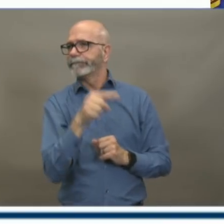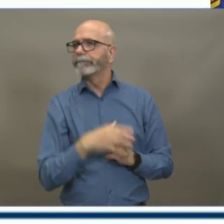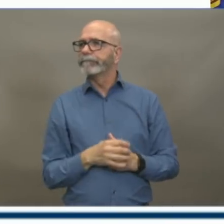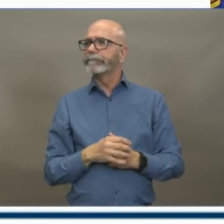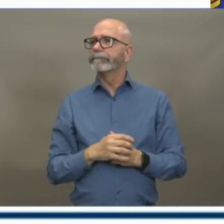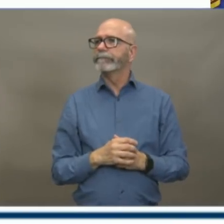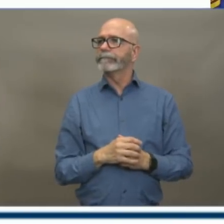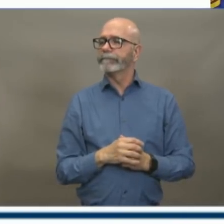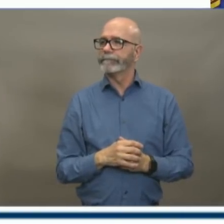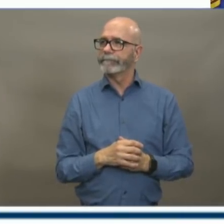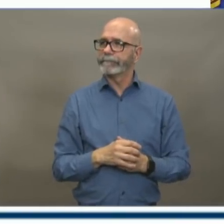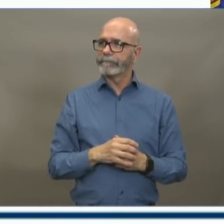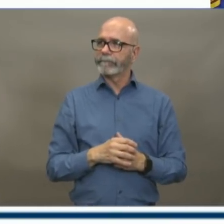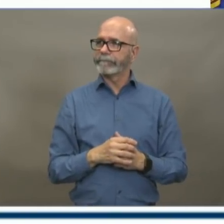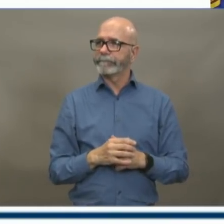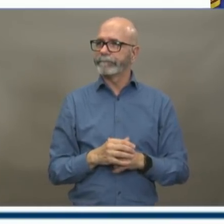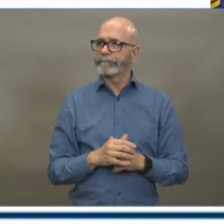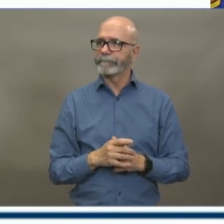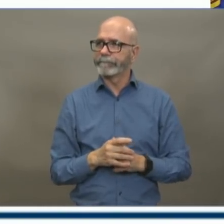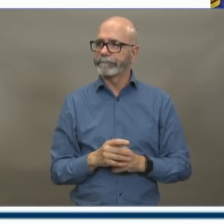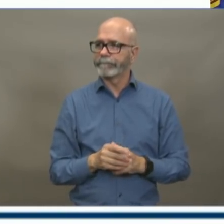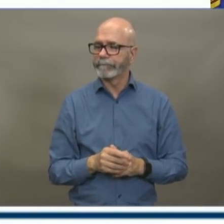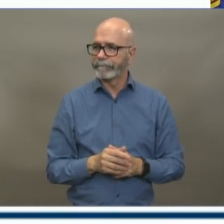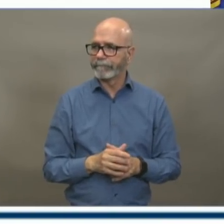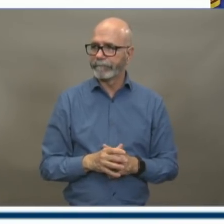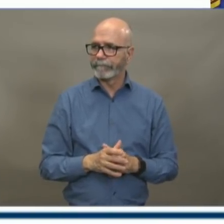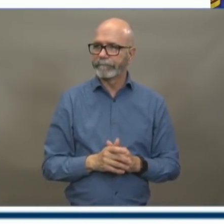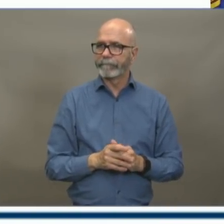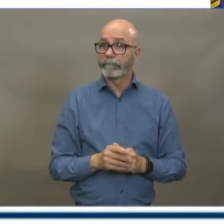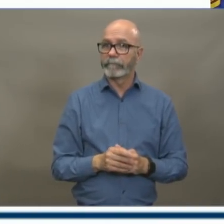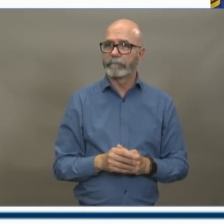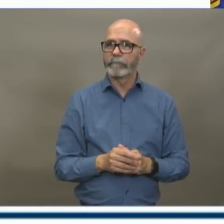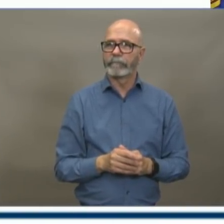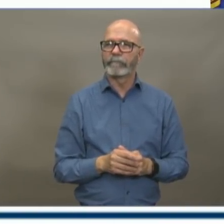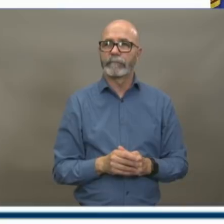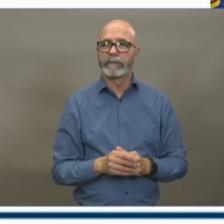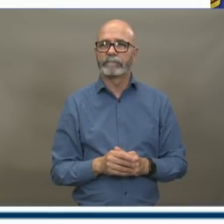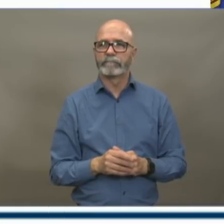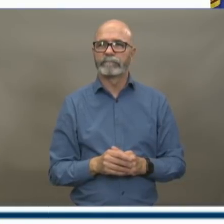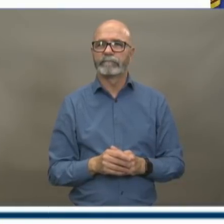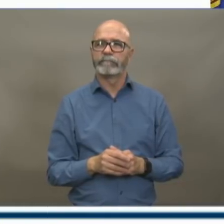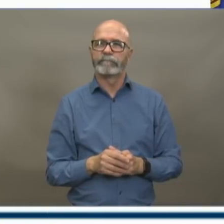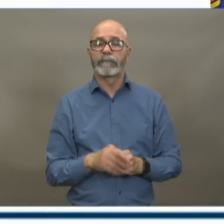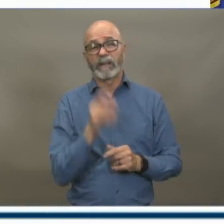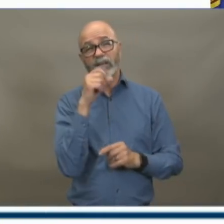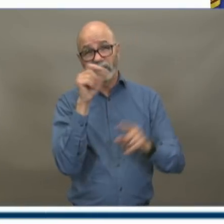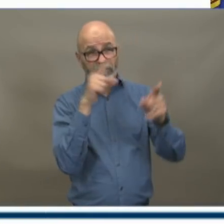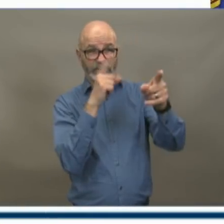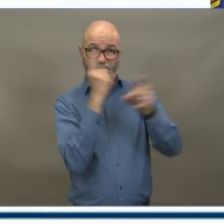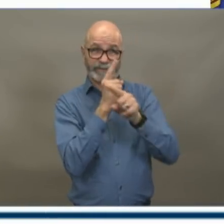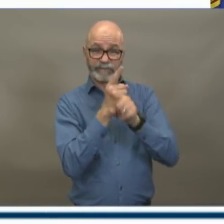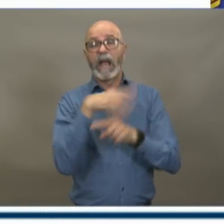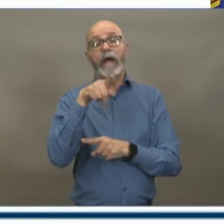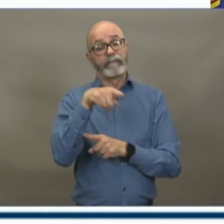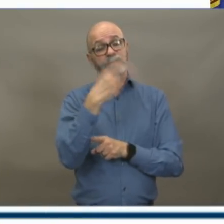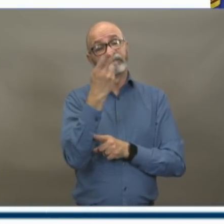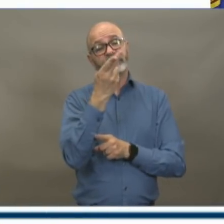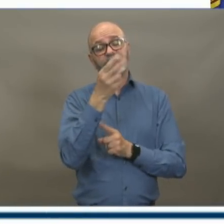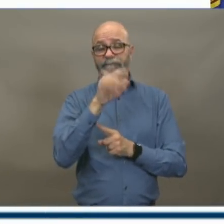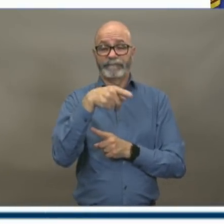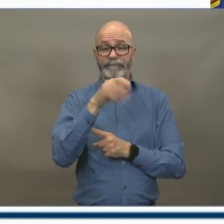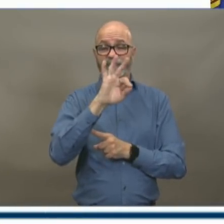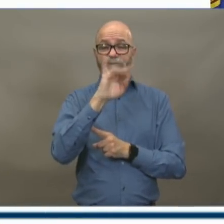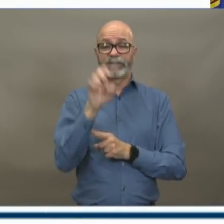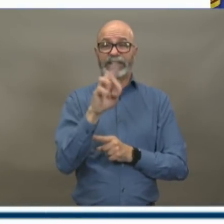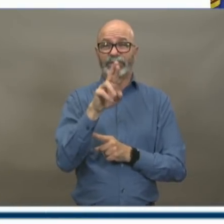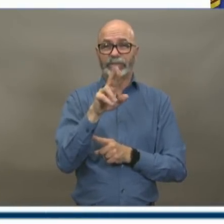know that you said that you're still expecting Pfizer to make up for any vaccines that we missed within that first 90 days,